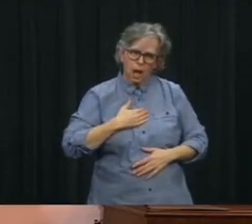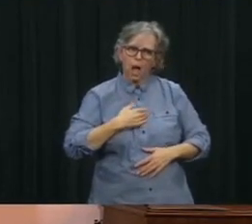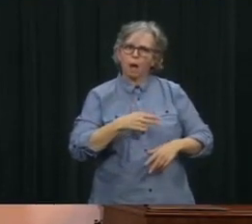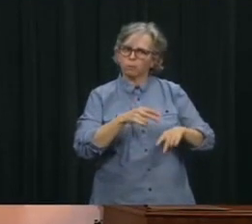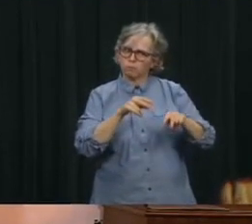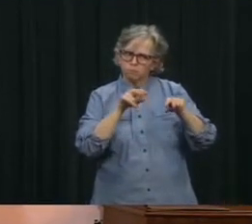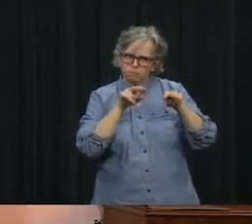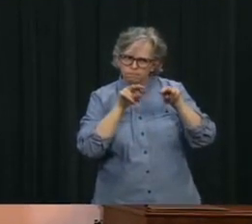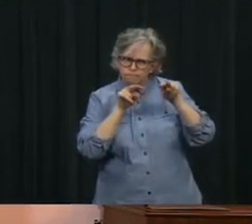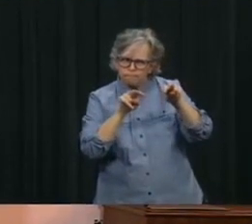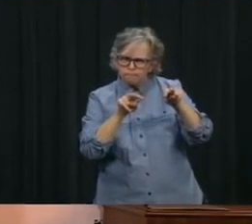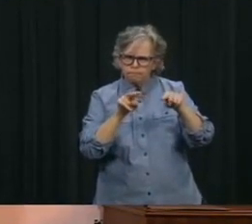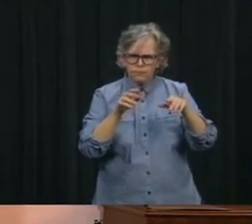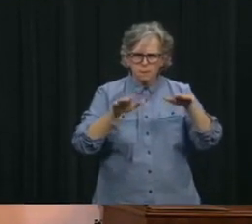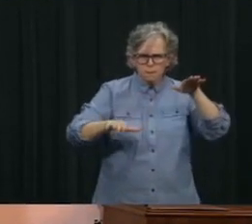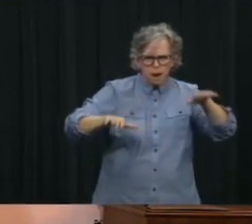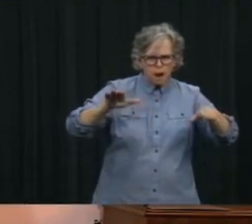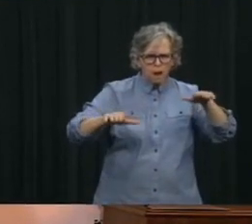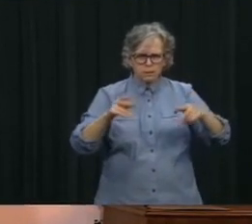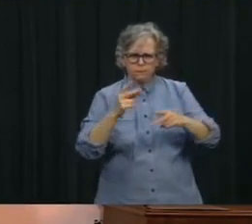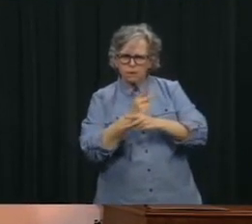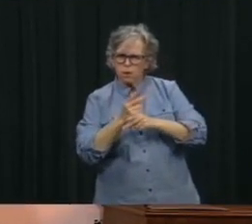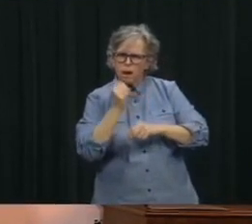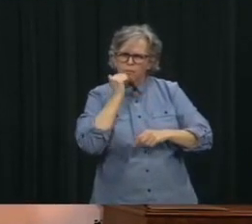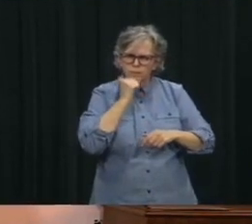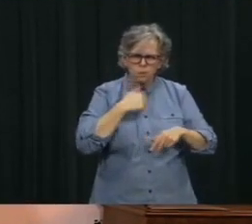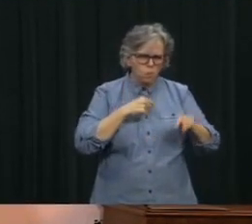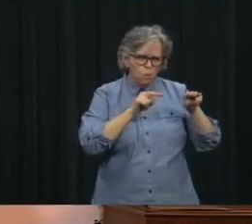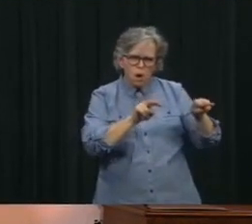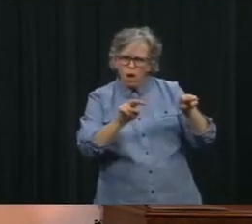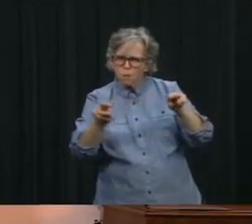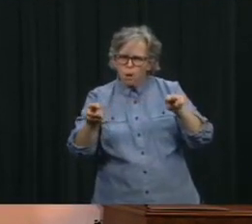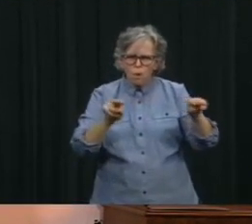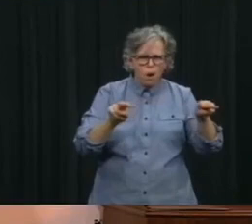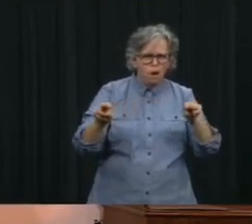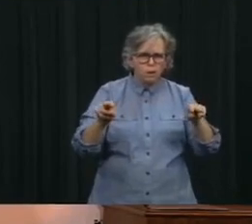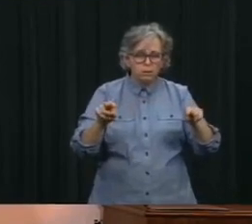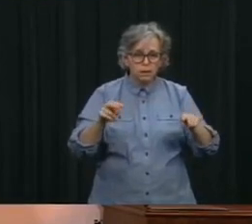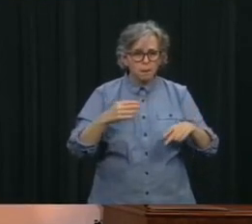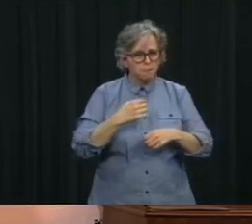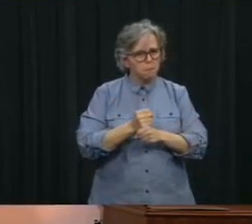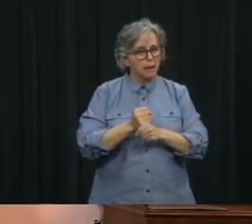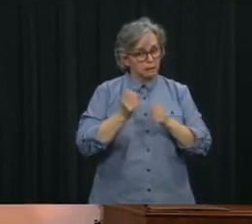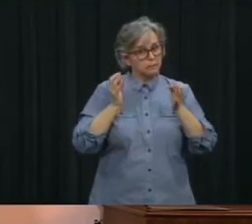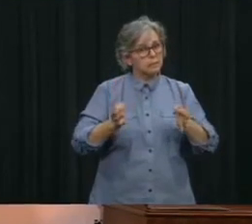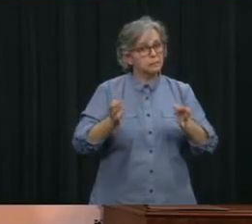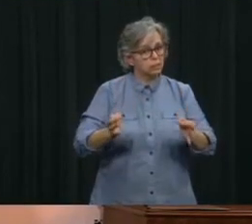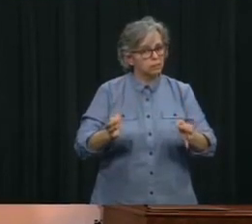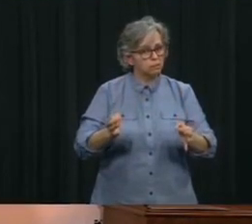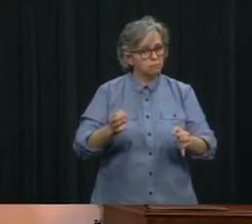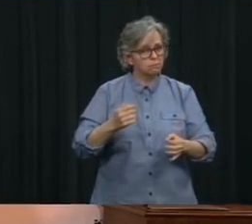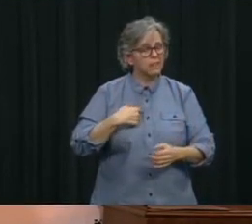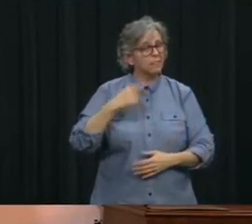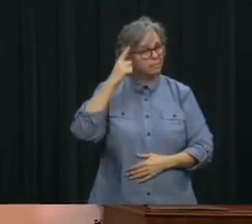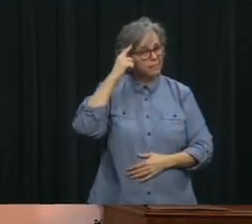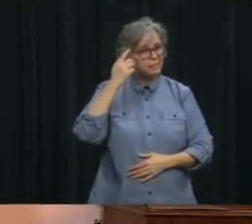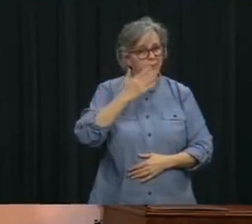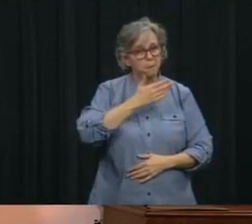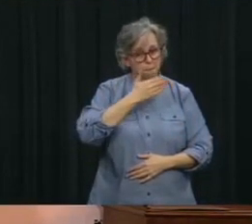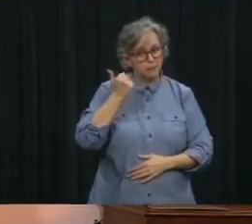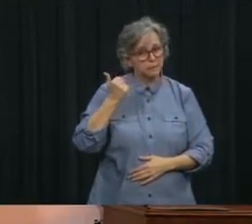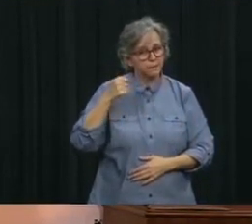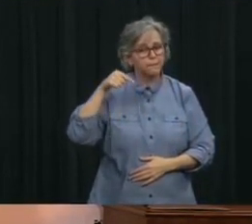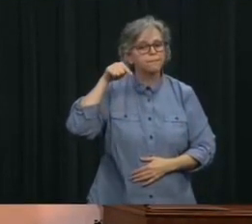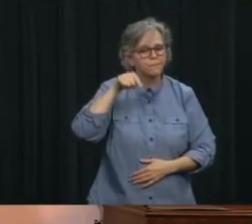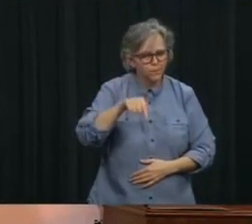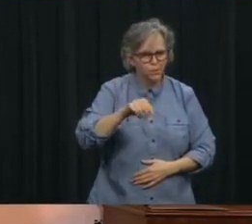this every single day and make the decisions which I think are best interest of the people of the state of Ohio. But the sanctity